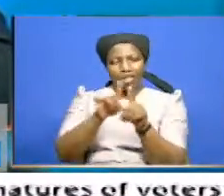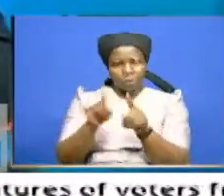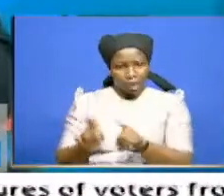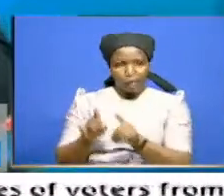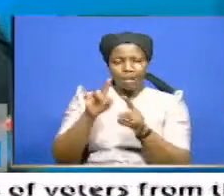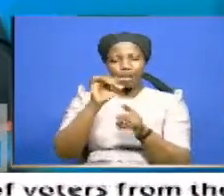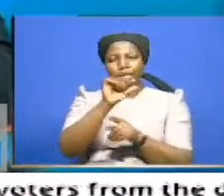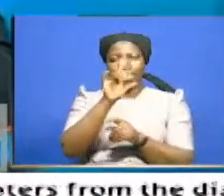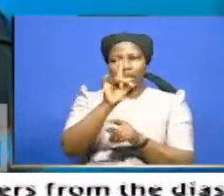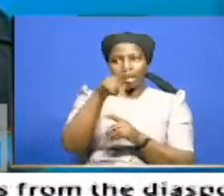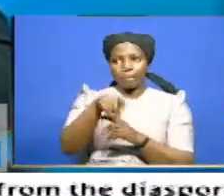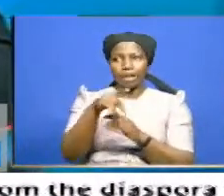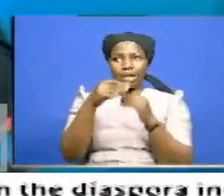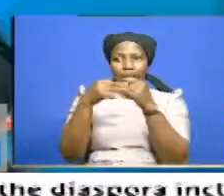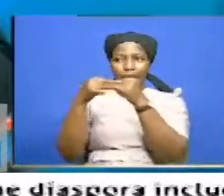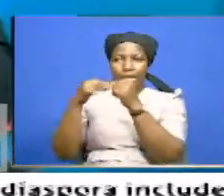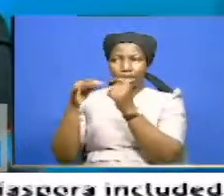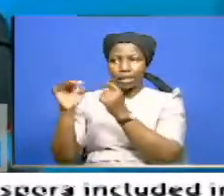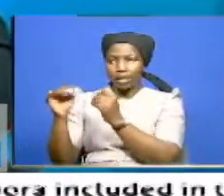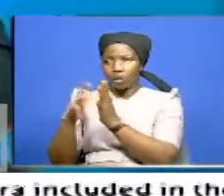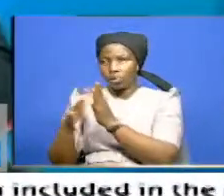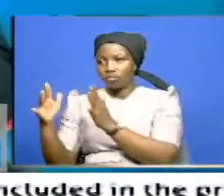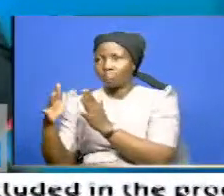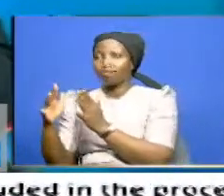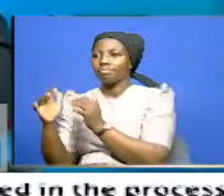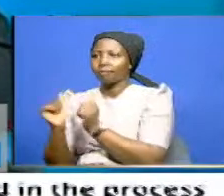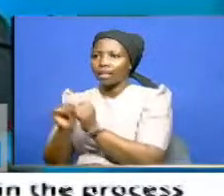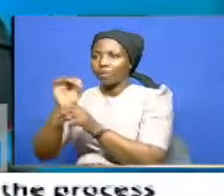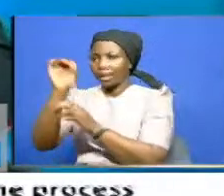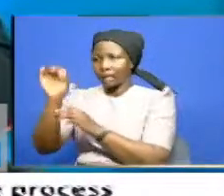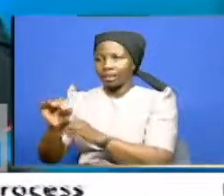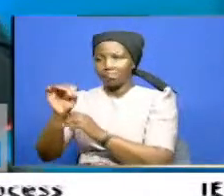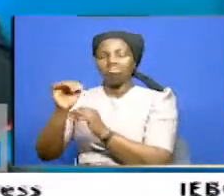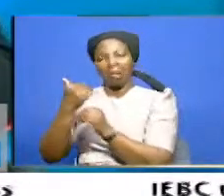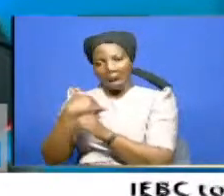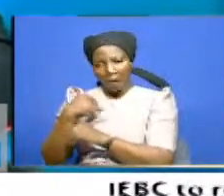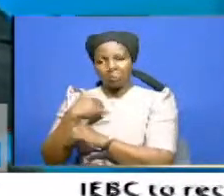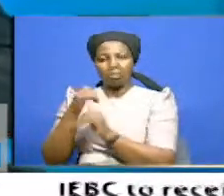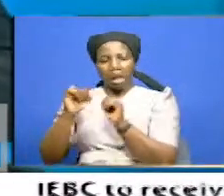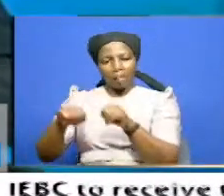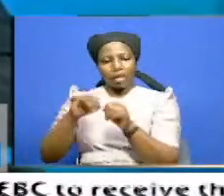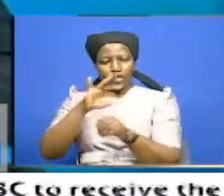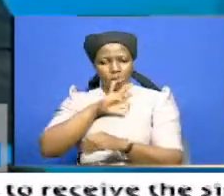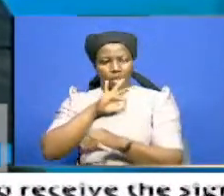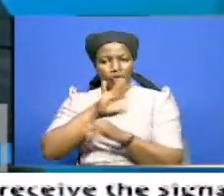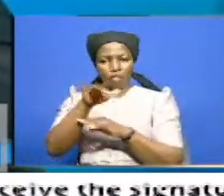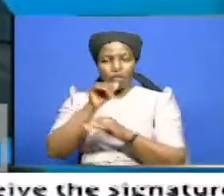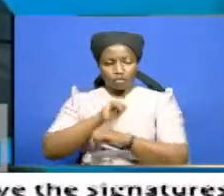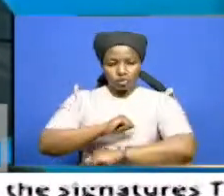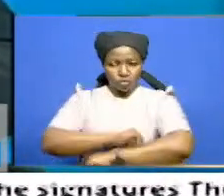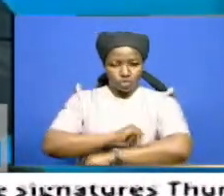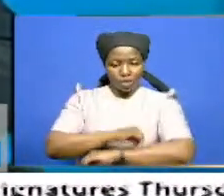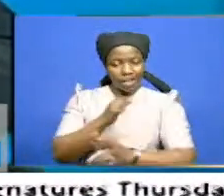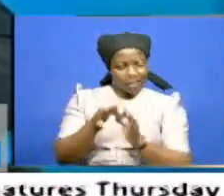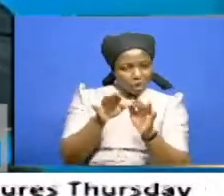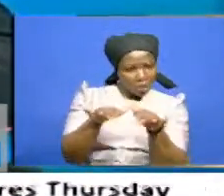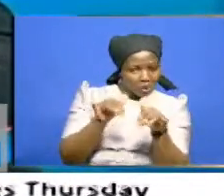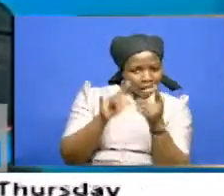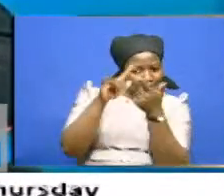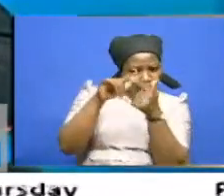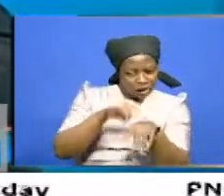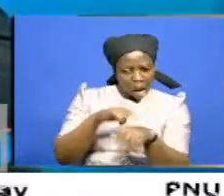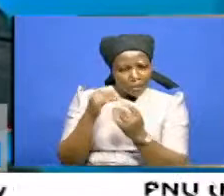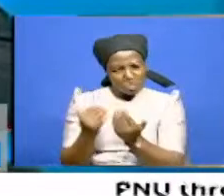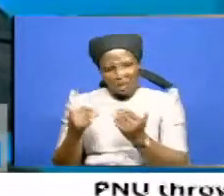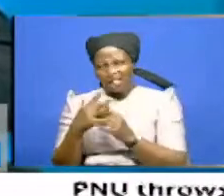to 10% impact on GDP in the long term because of the ability to benefit from schooling and everything else. So if you wait until you get children who are